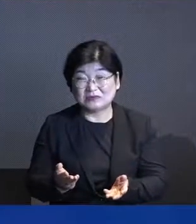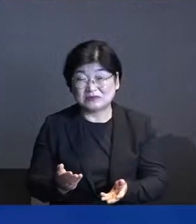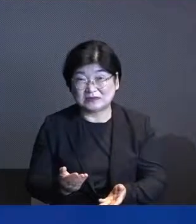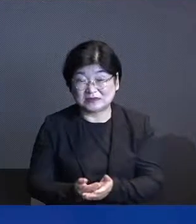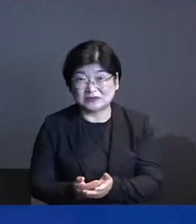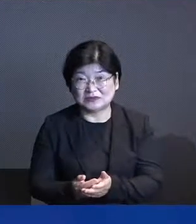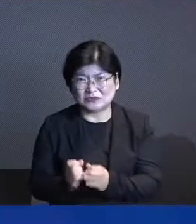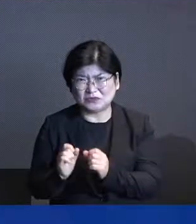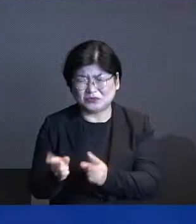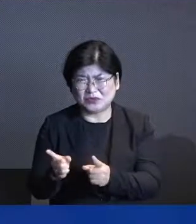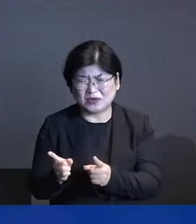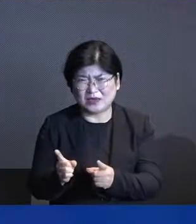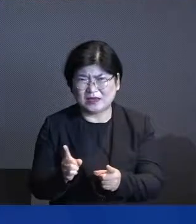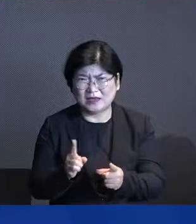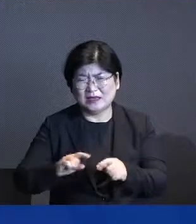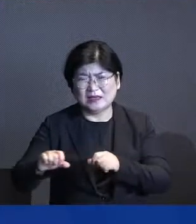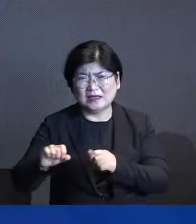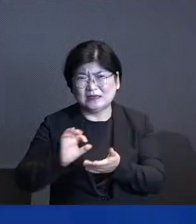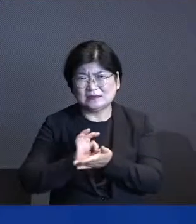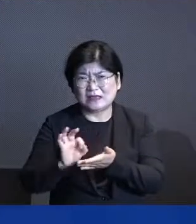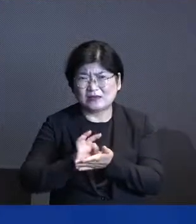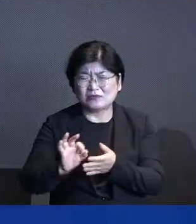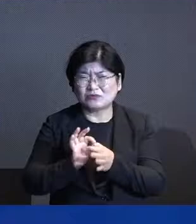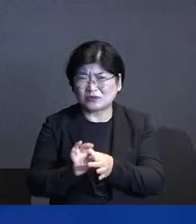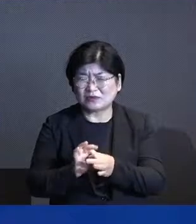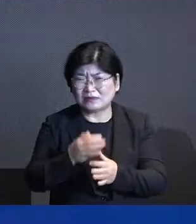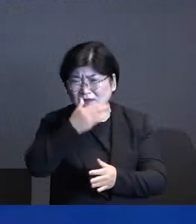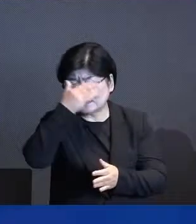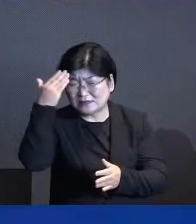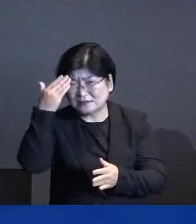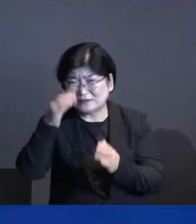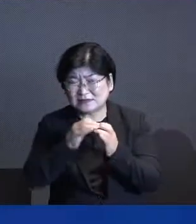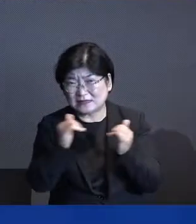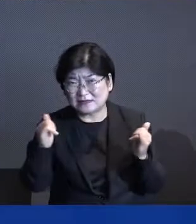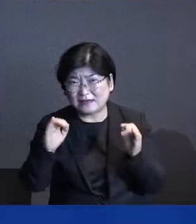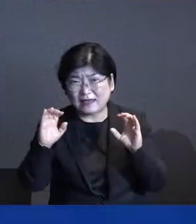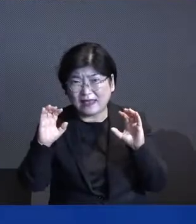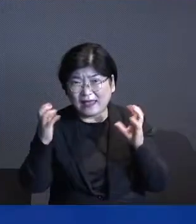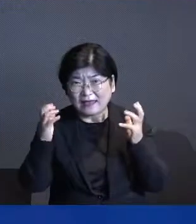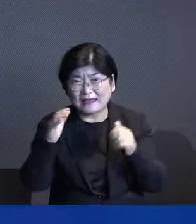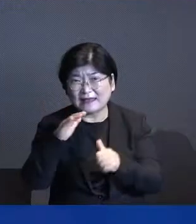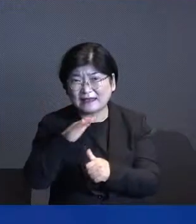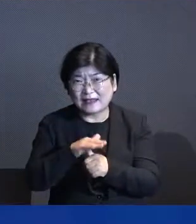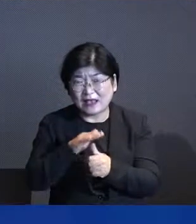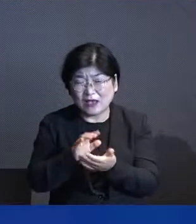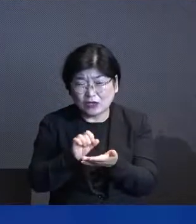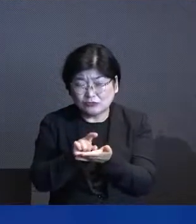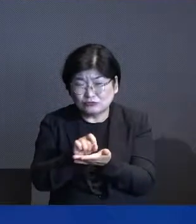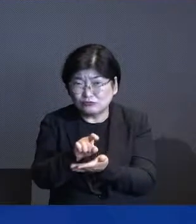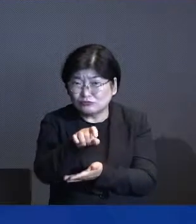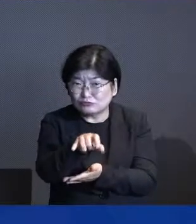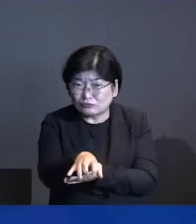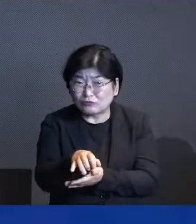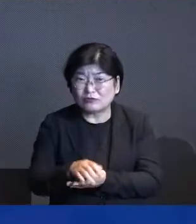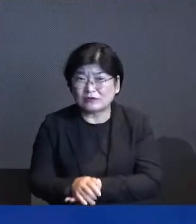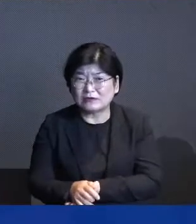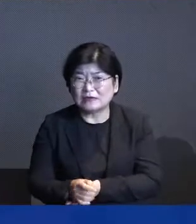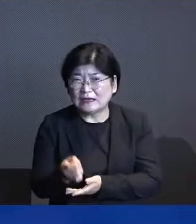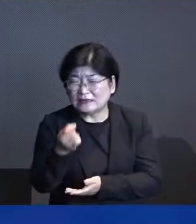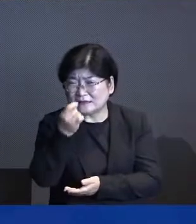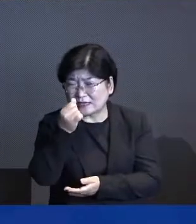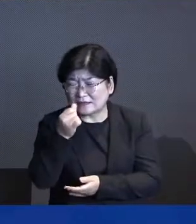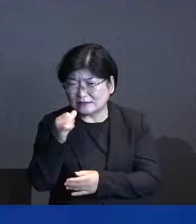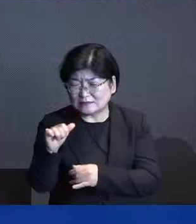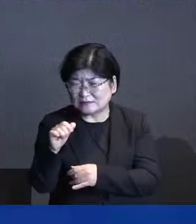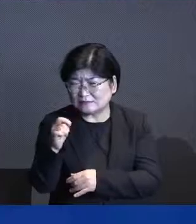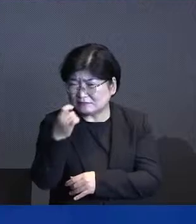adults. And young adults, and we add some stupidity, and